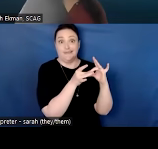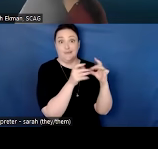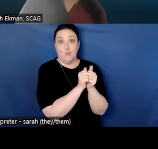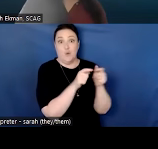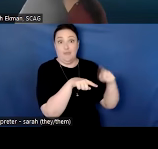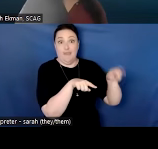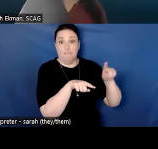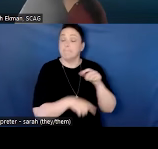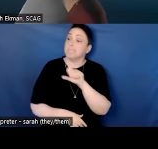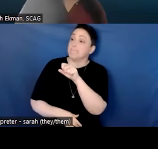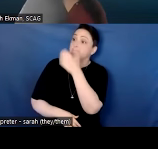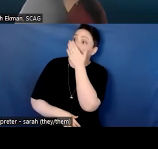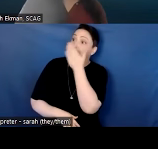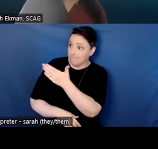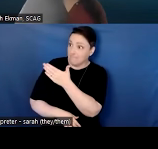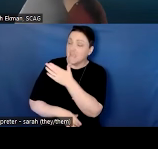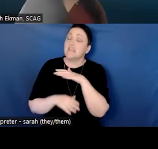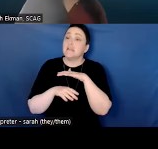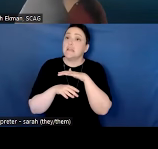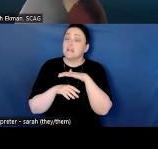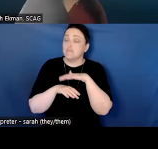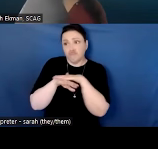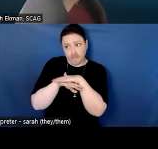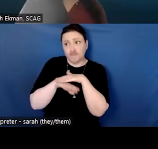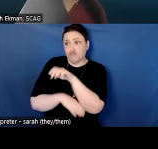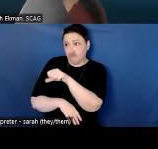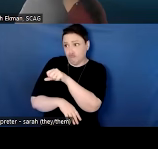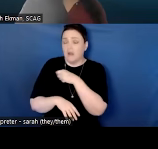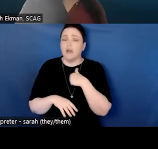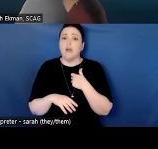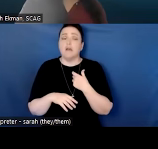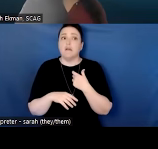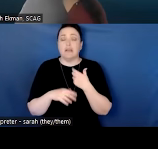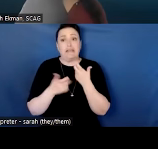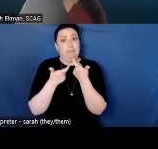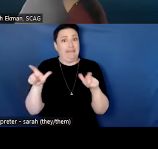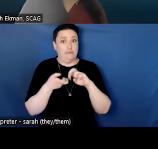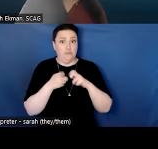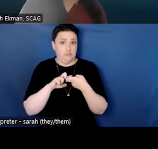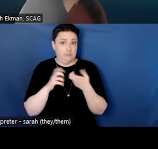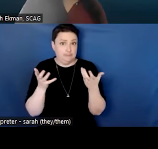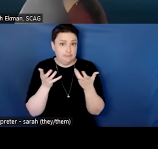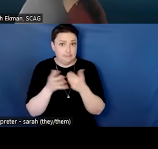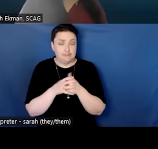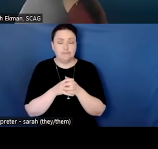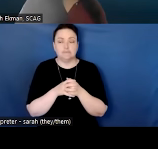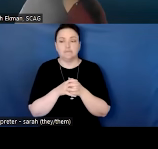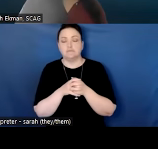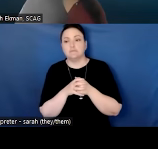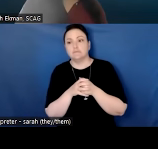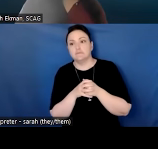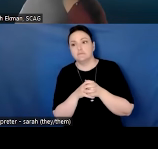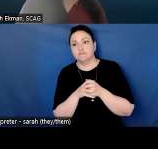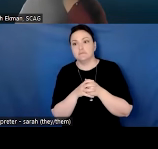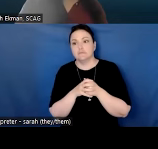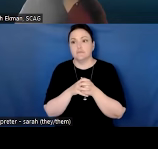Yes, thank you. To some extent, and the biggest problem I'm having is the biggest requirement I found for